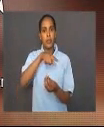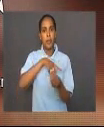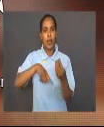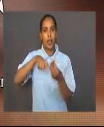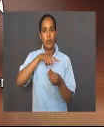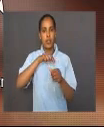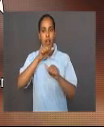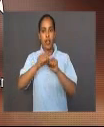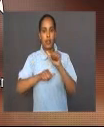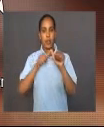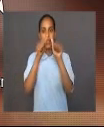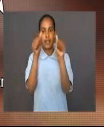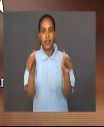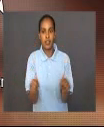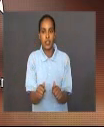atomic structure,